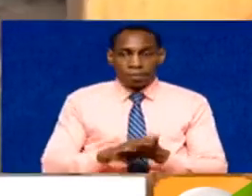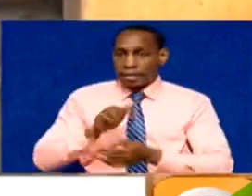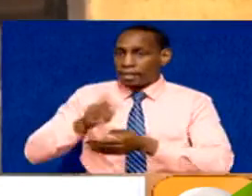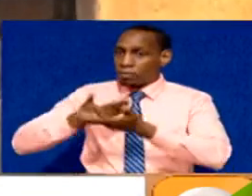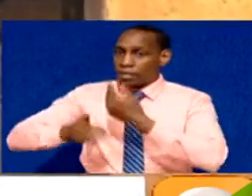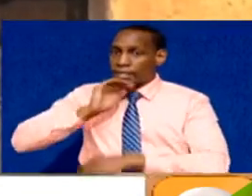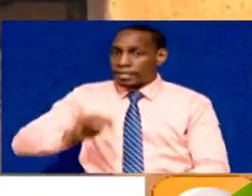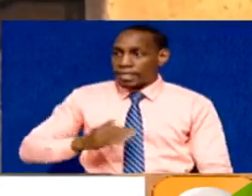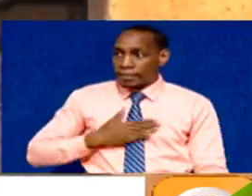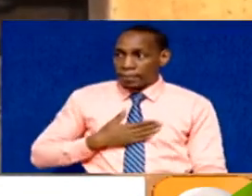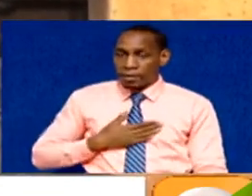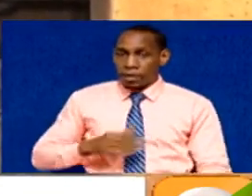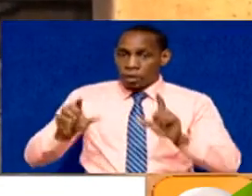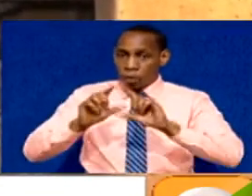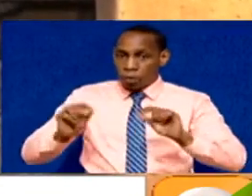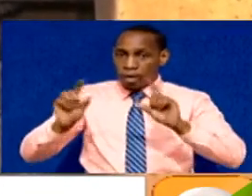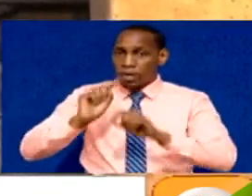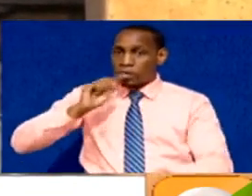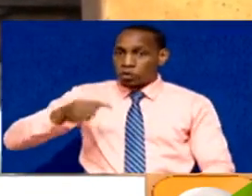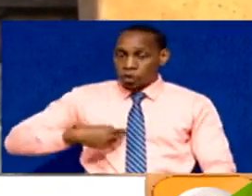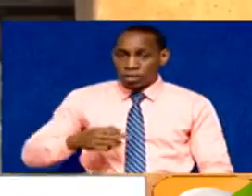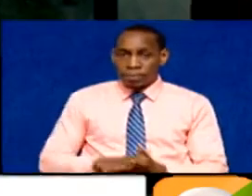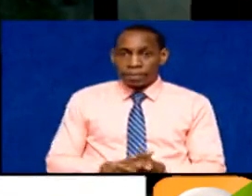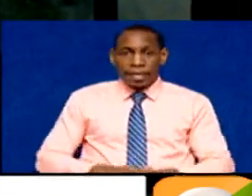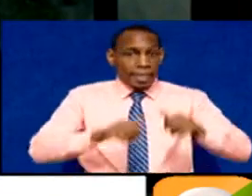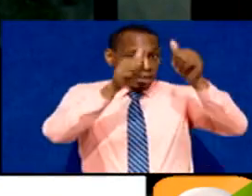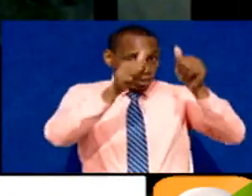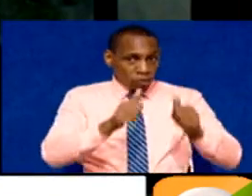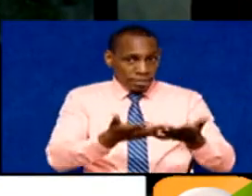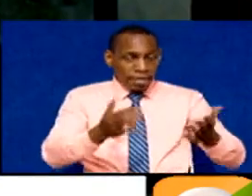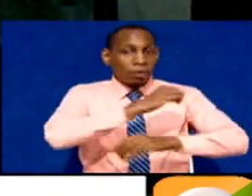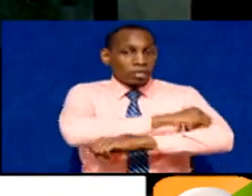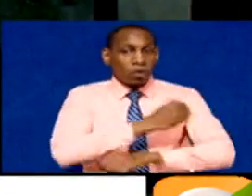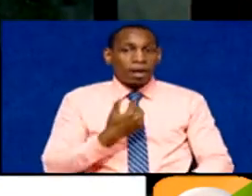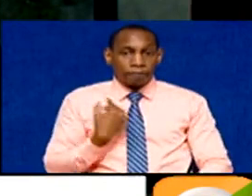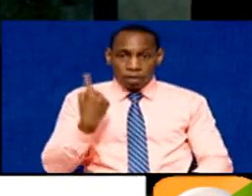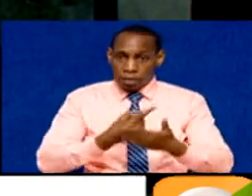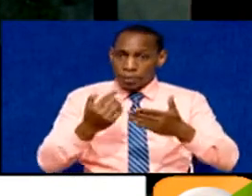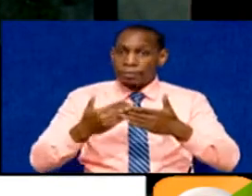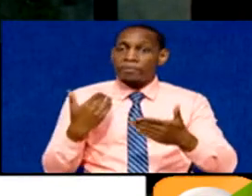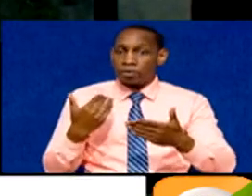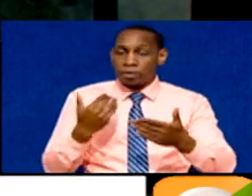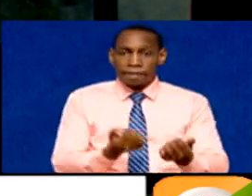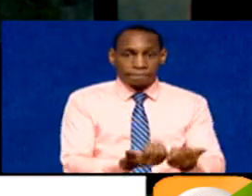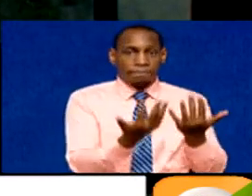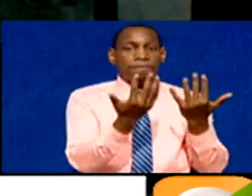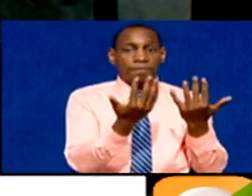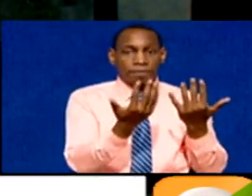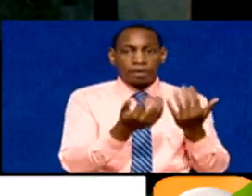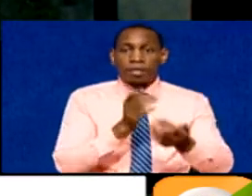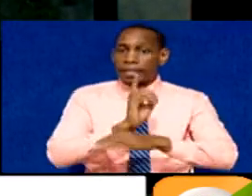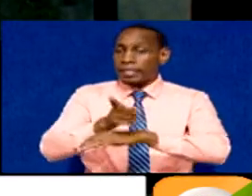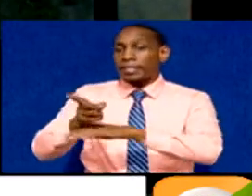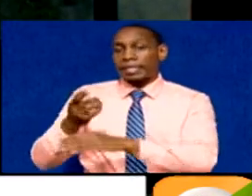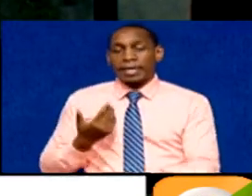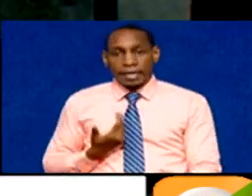talked to my son, there is one thing he said. There were leaflets in the school a week before the fire.